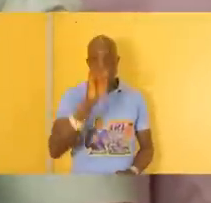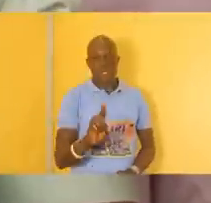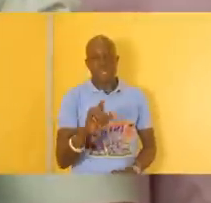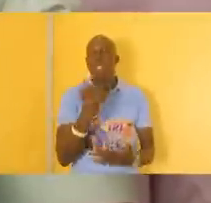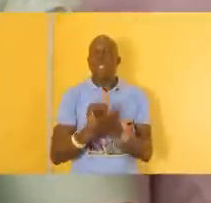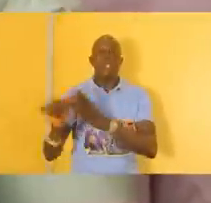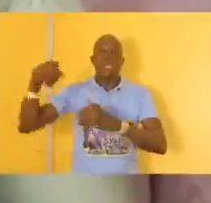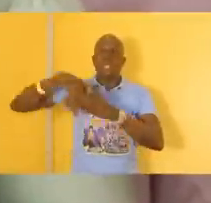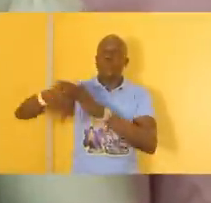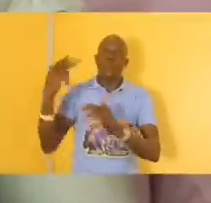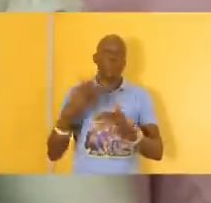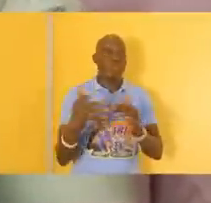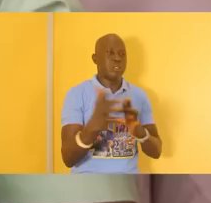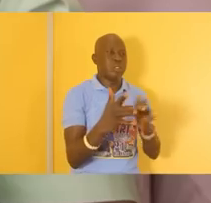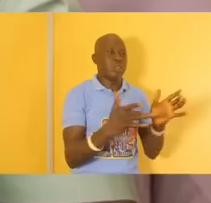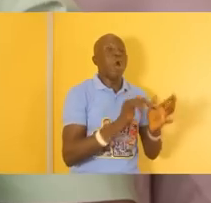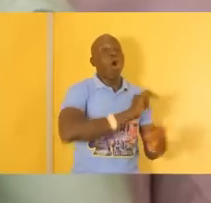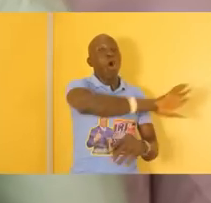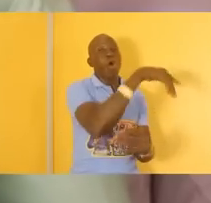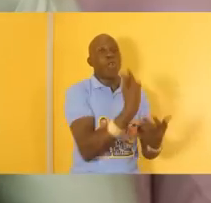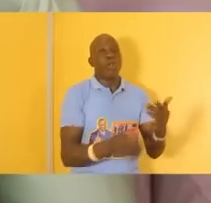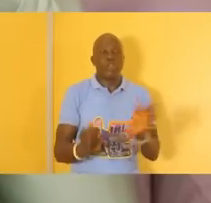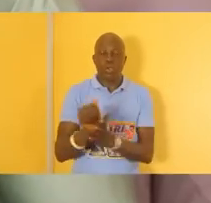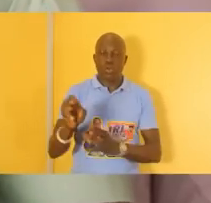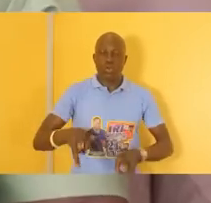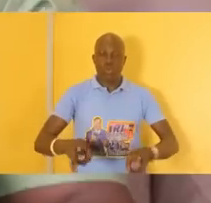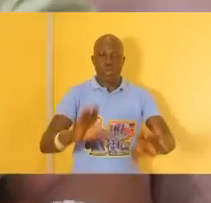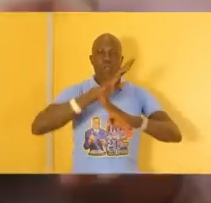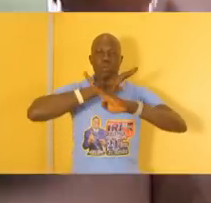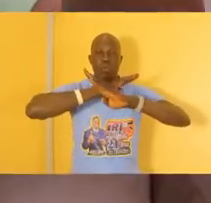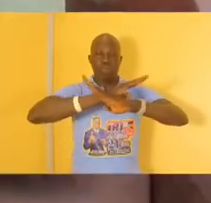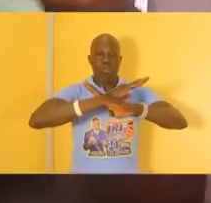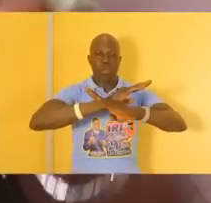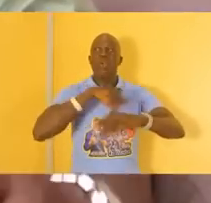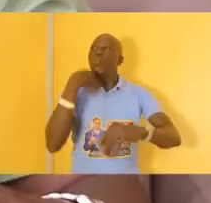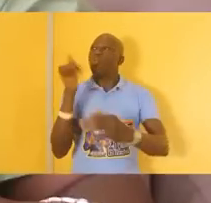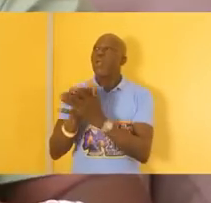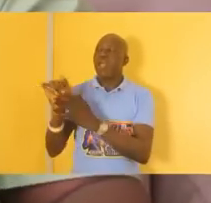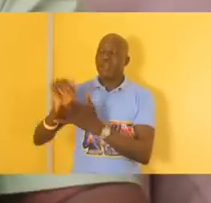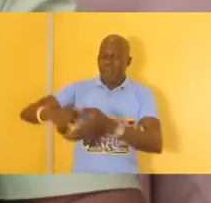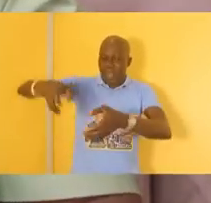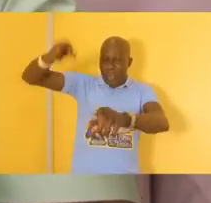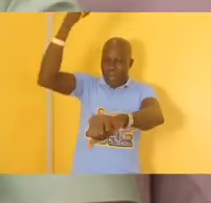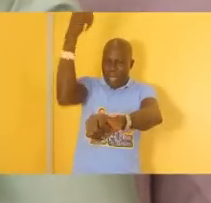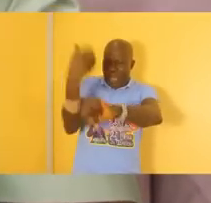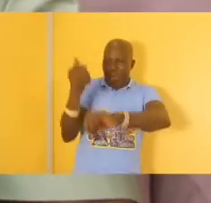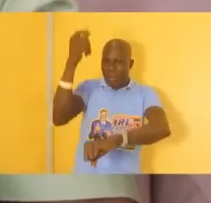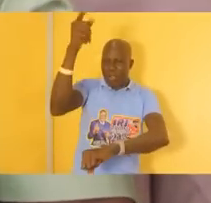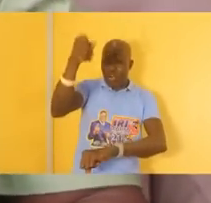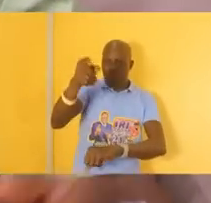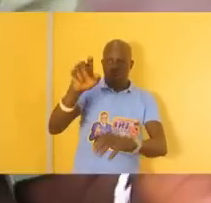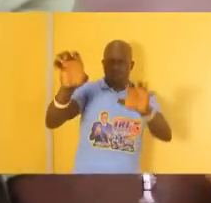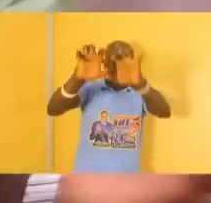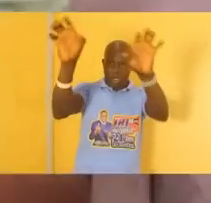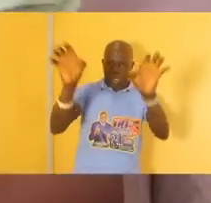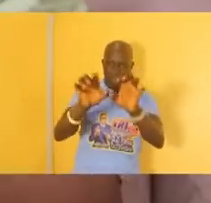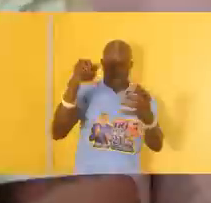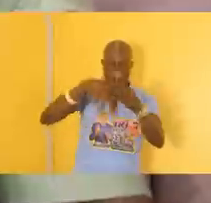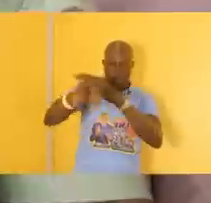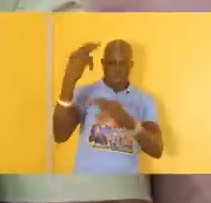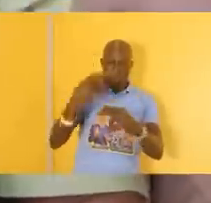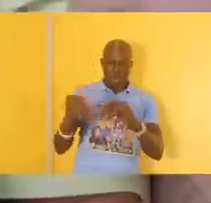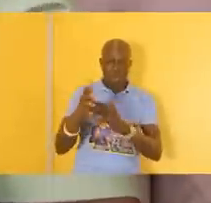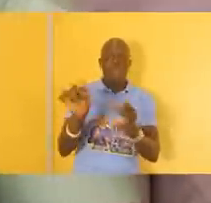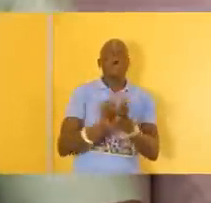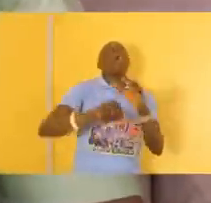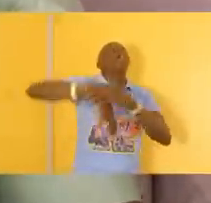to you in the name of Jesus. All your ways have been blocked. Every embargo on your certificate in the name